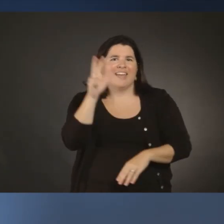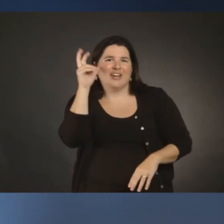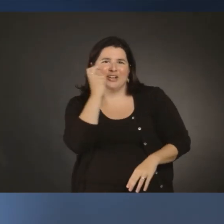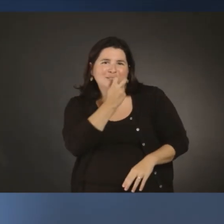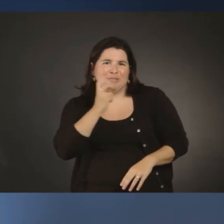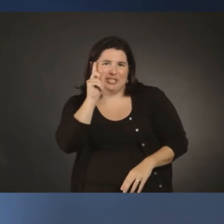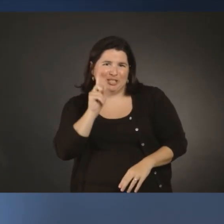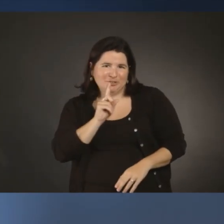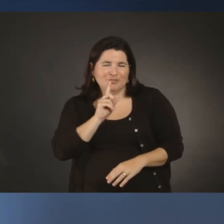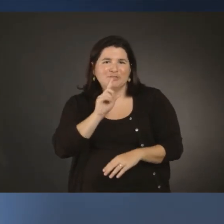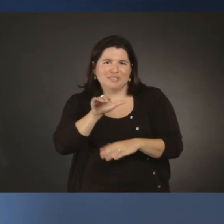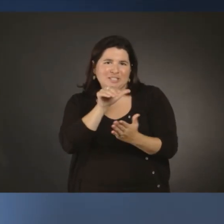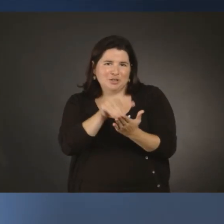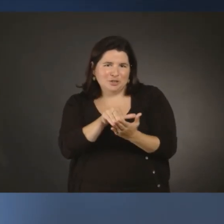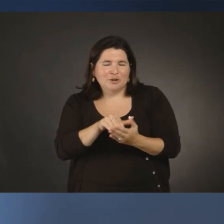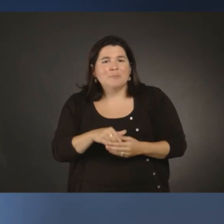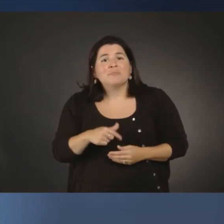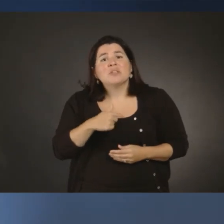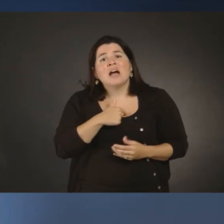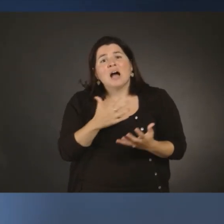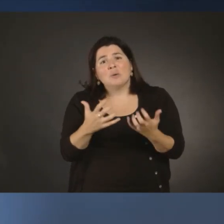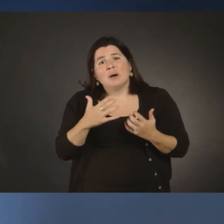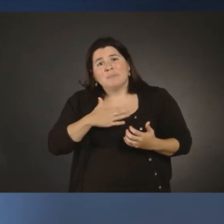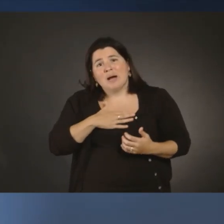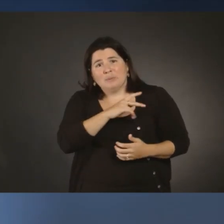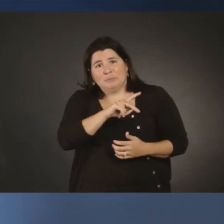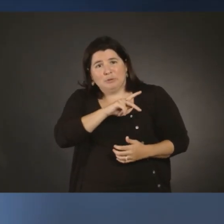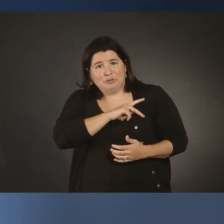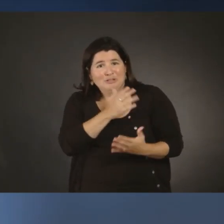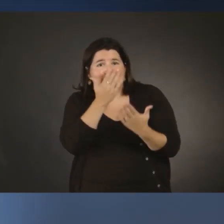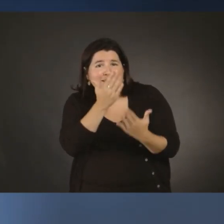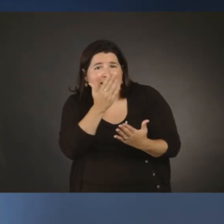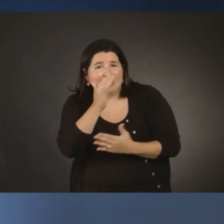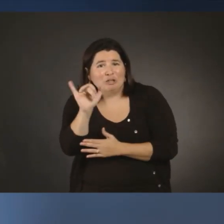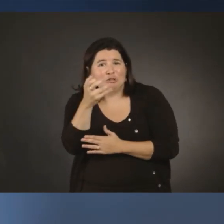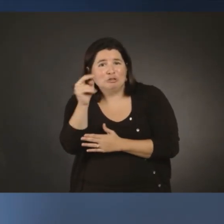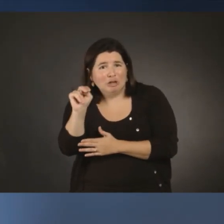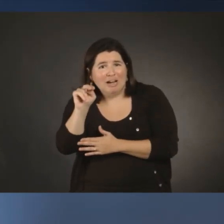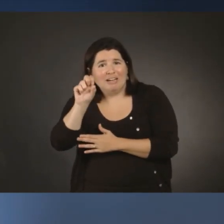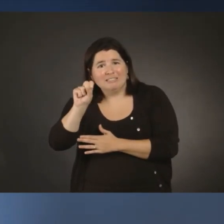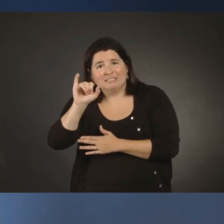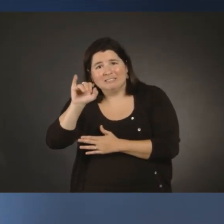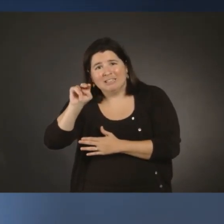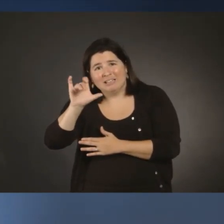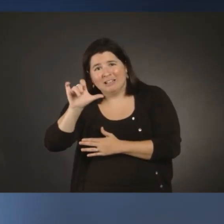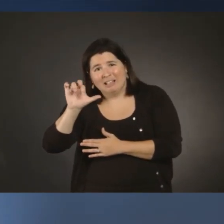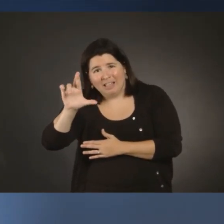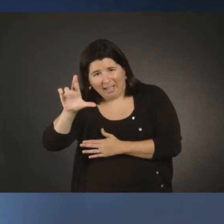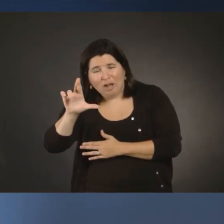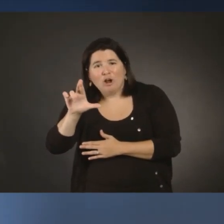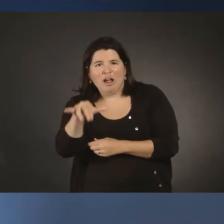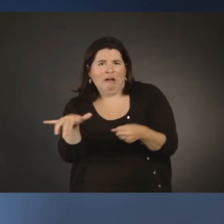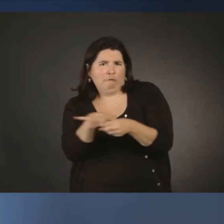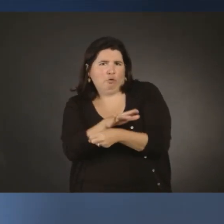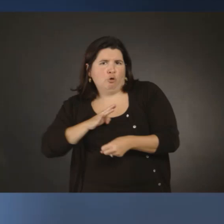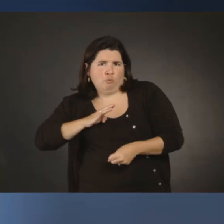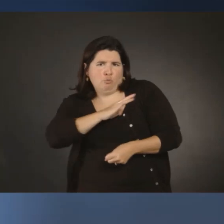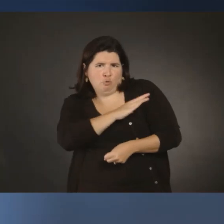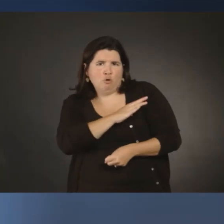Center. I would like to extend my personal thanks to John Sinclair and the full board of directors of the center for this